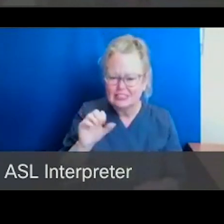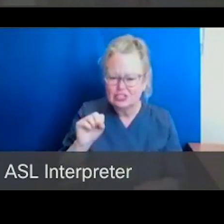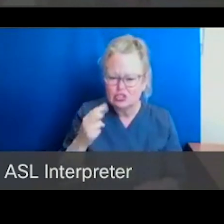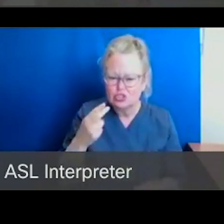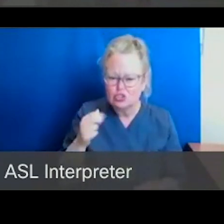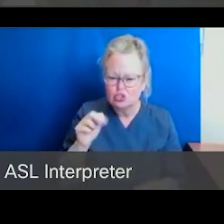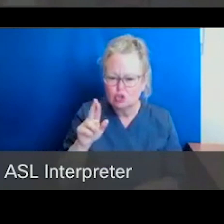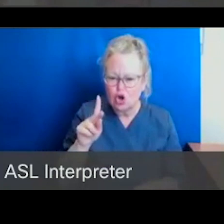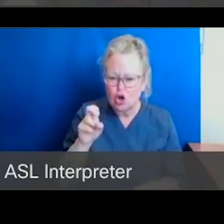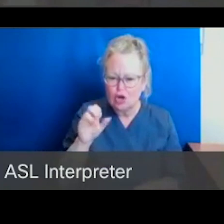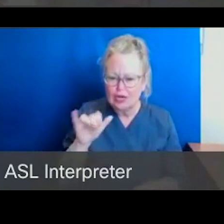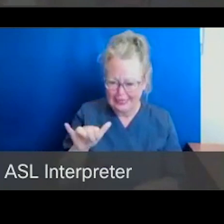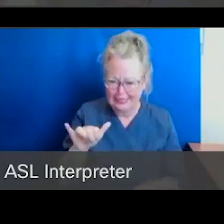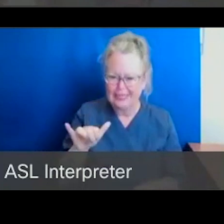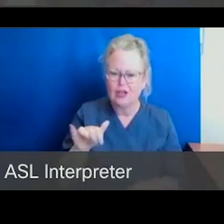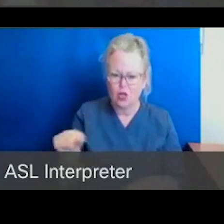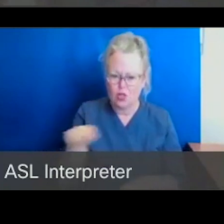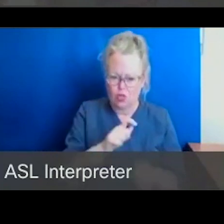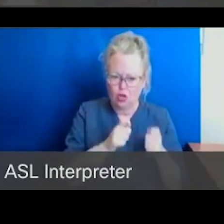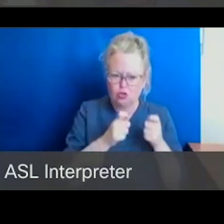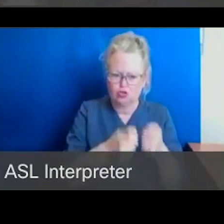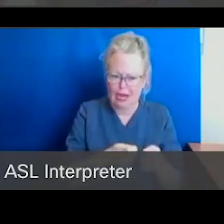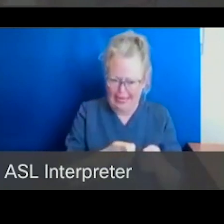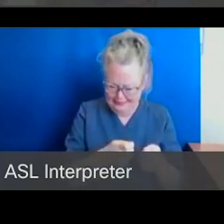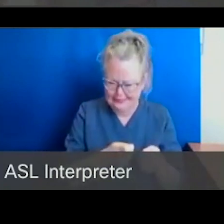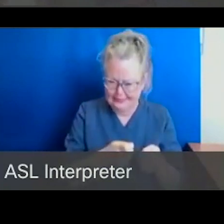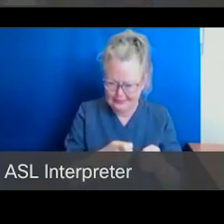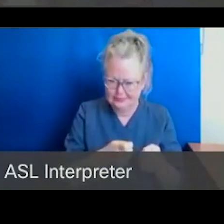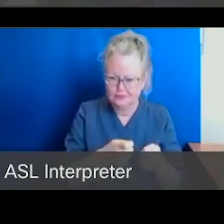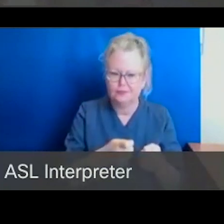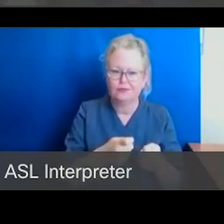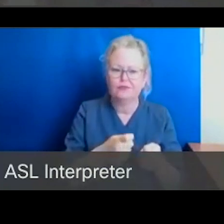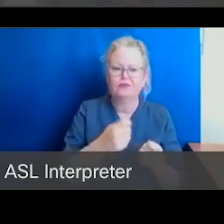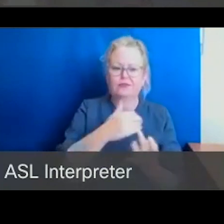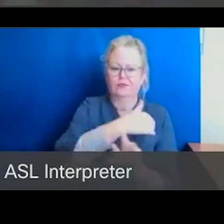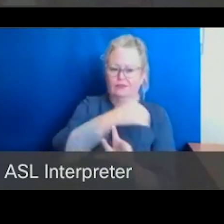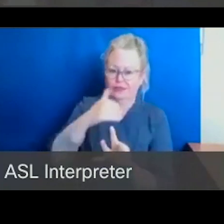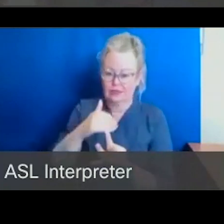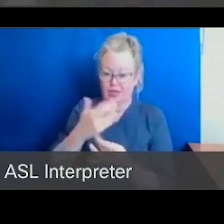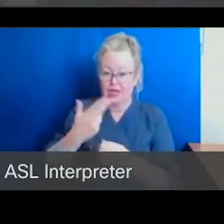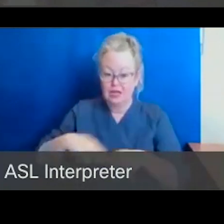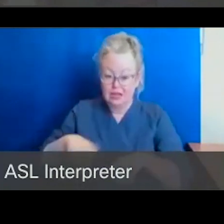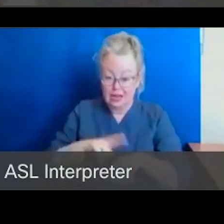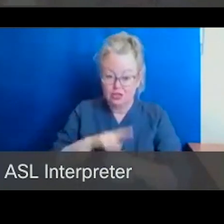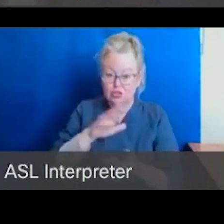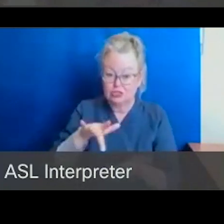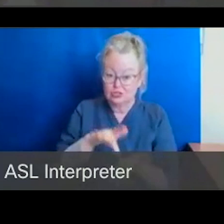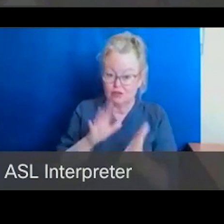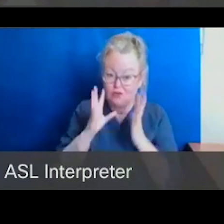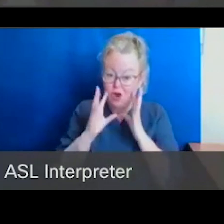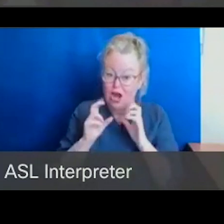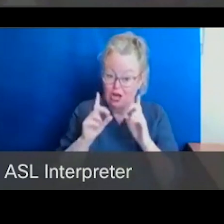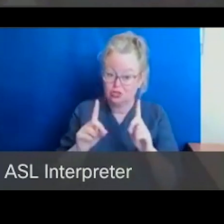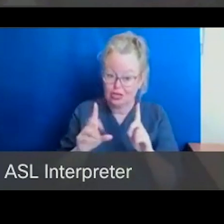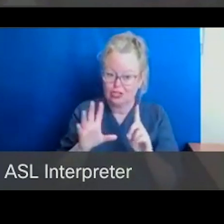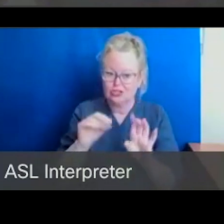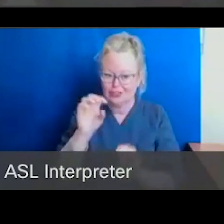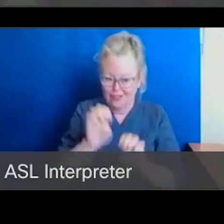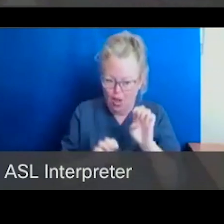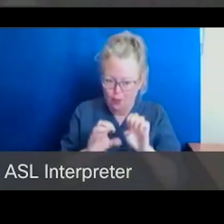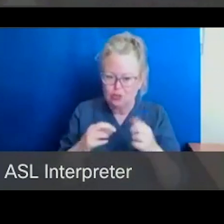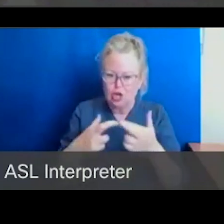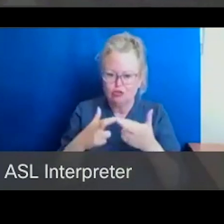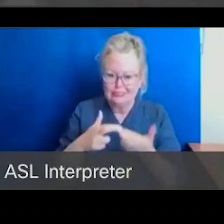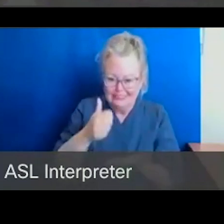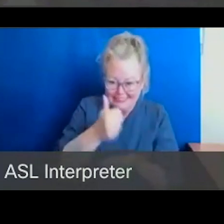of the SLDS grants program. There is the National Center for Education Evaluation and Regional Assistance, which does